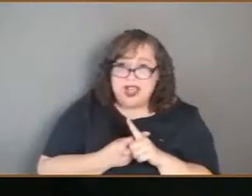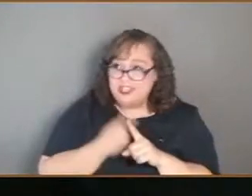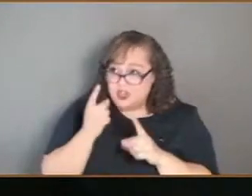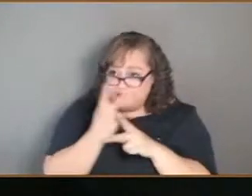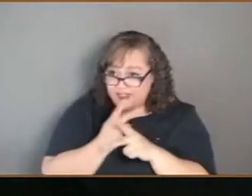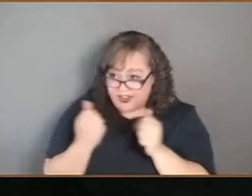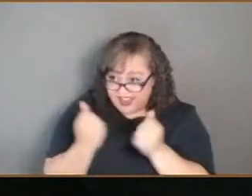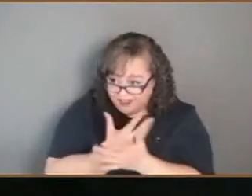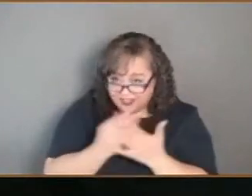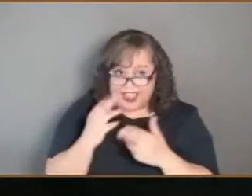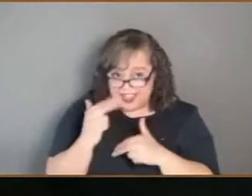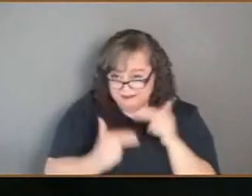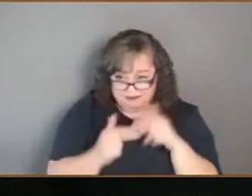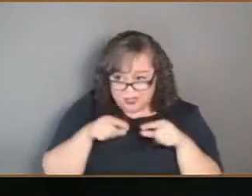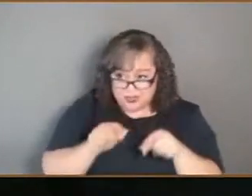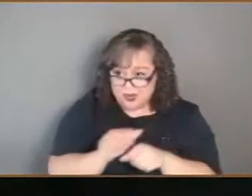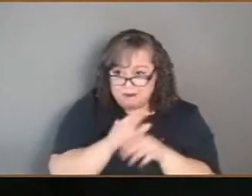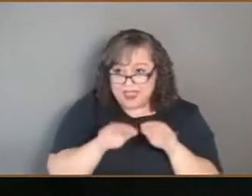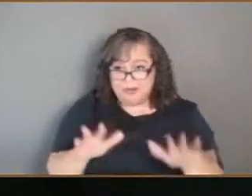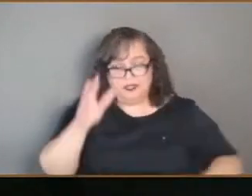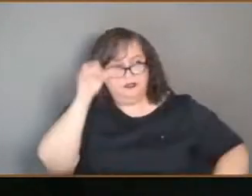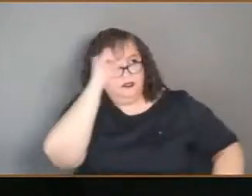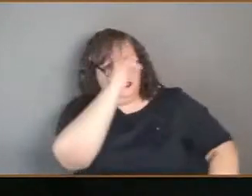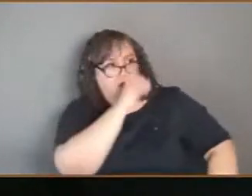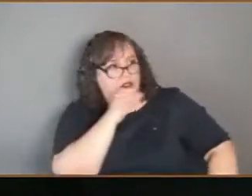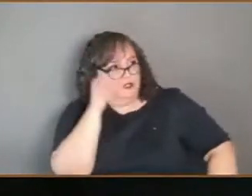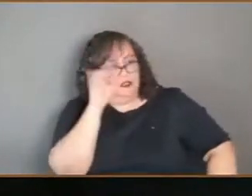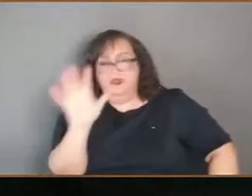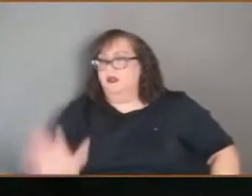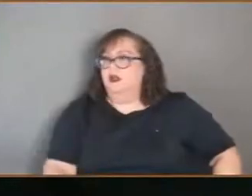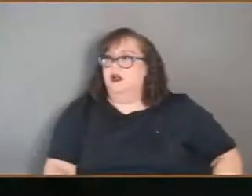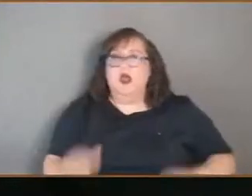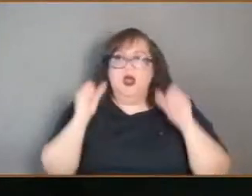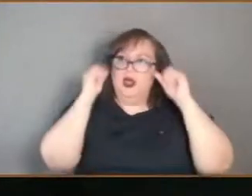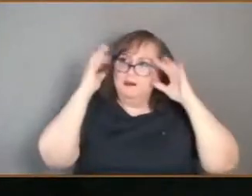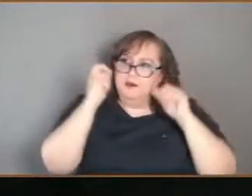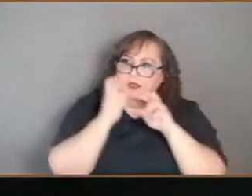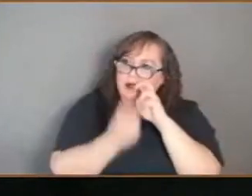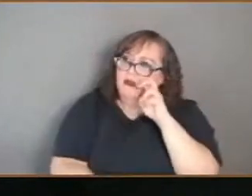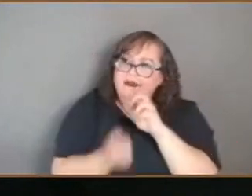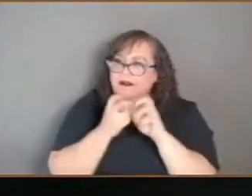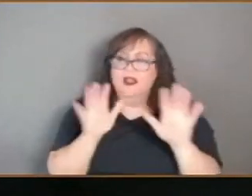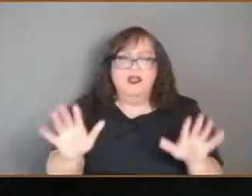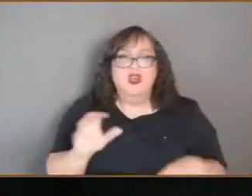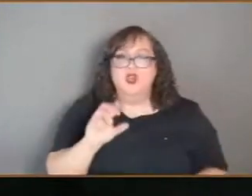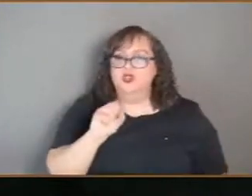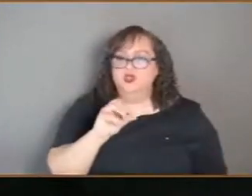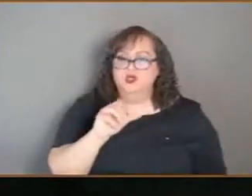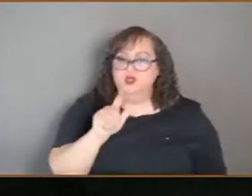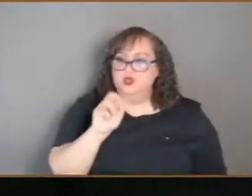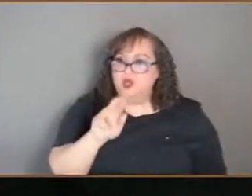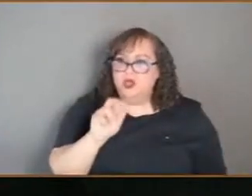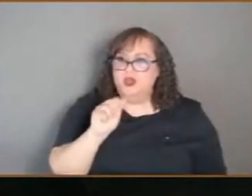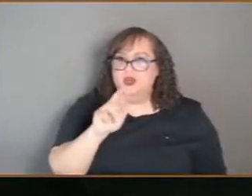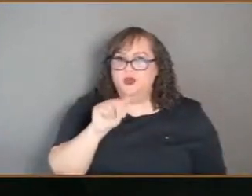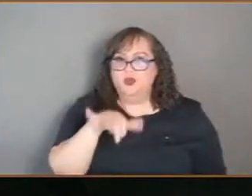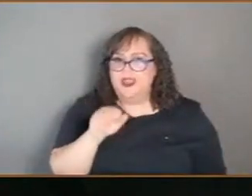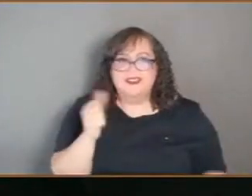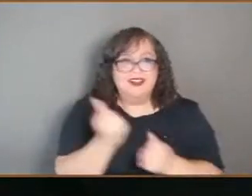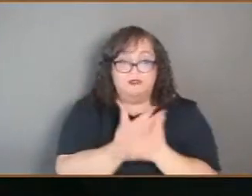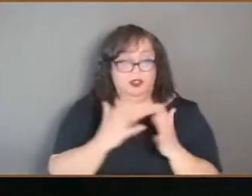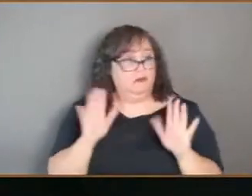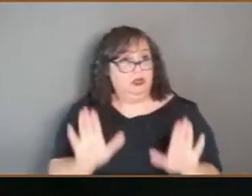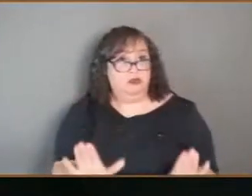Is that what you're just telling me right now? That's amazing. I mean, the solar arrays, and then just even, that was a great question, because I didn't even think about that.